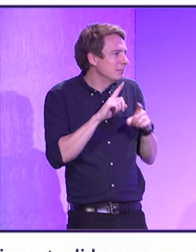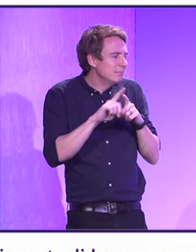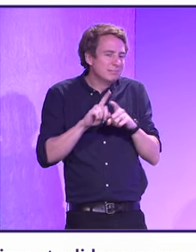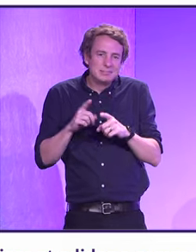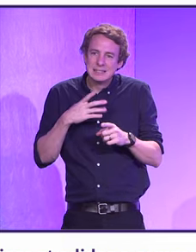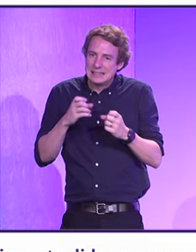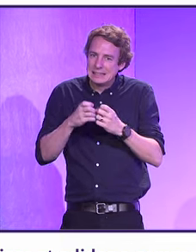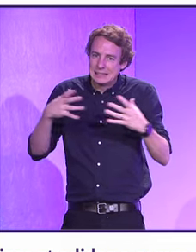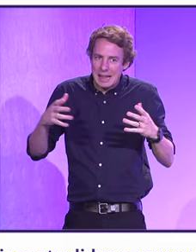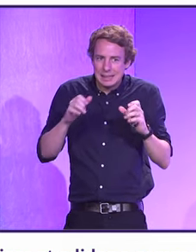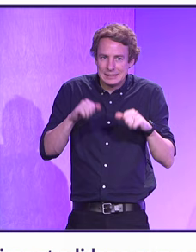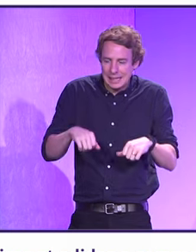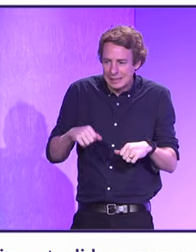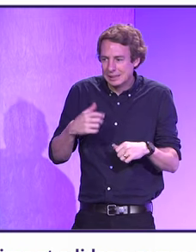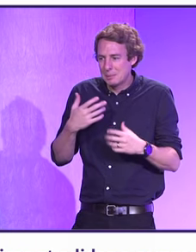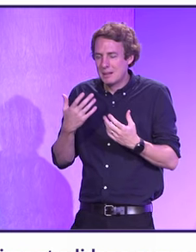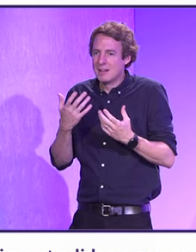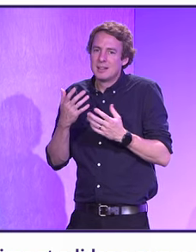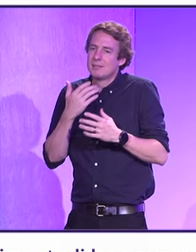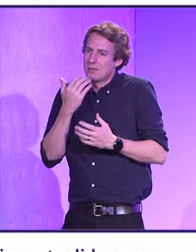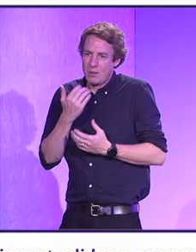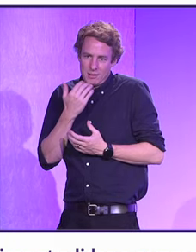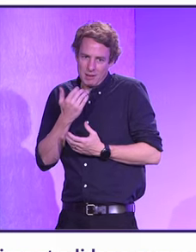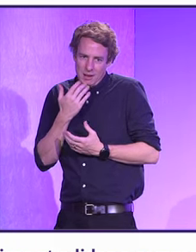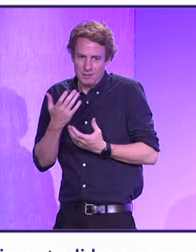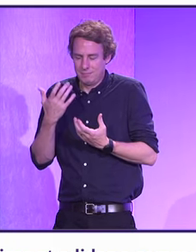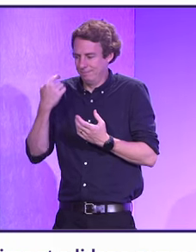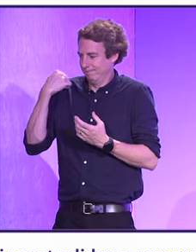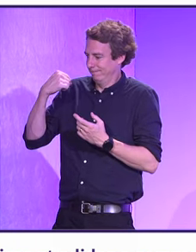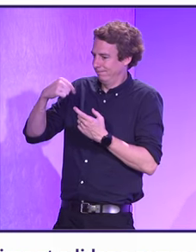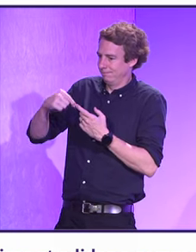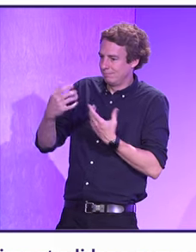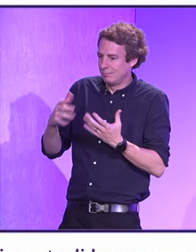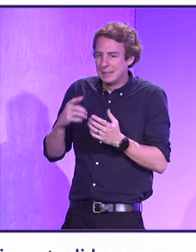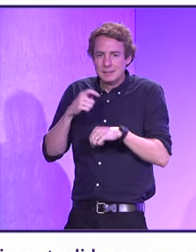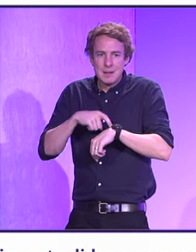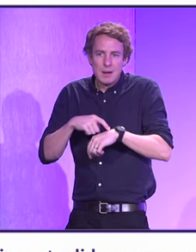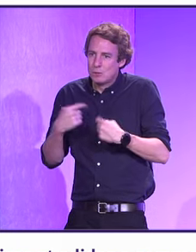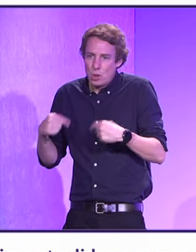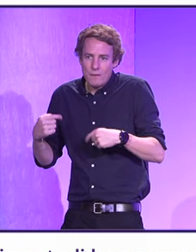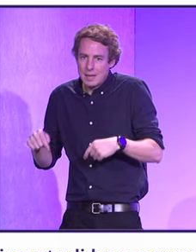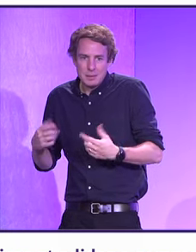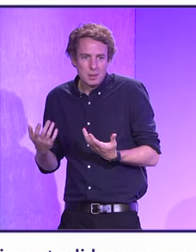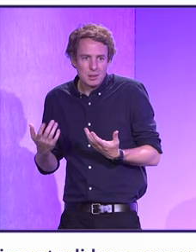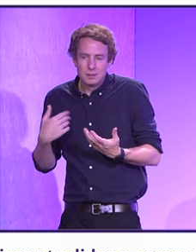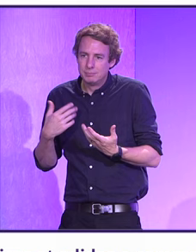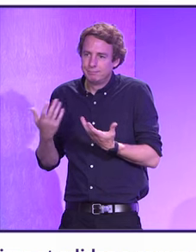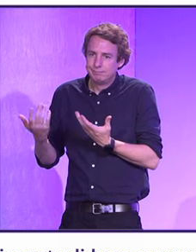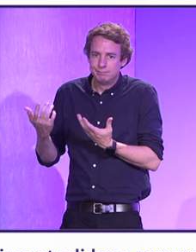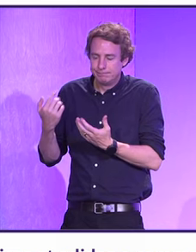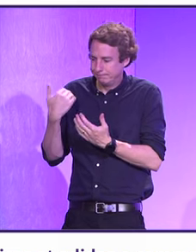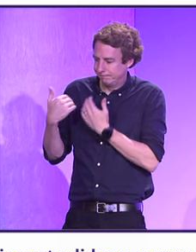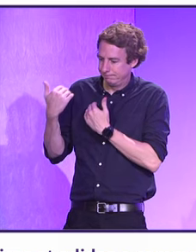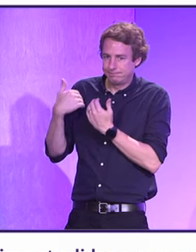SLAs with vendors, they need to scale, yes, but it wasn't enough. We had a couple of times where we were unavailable, and if we